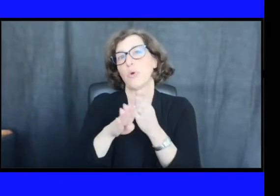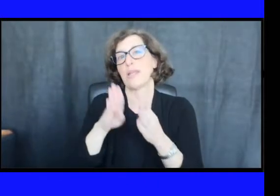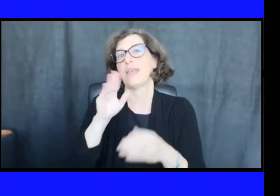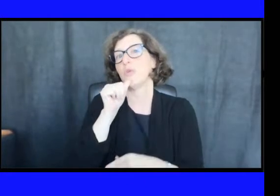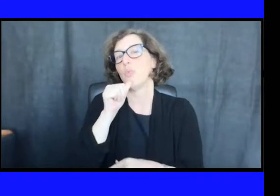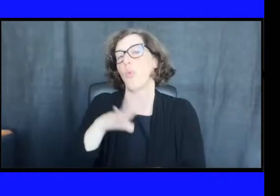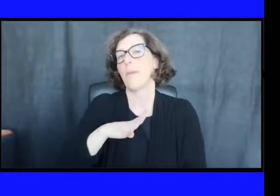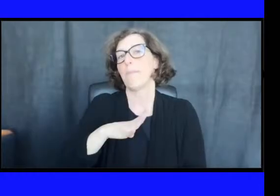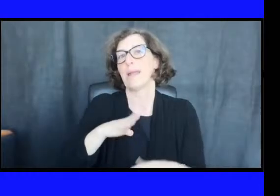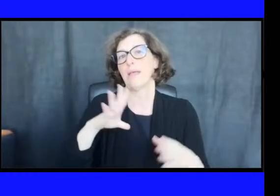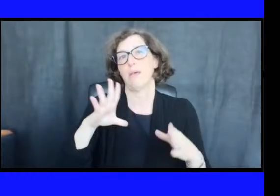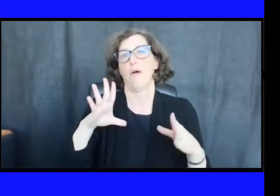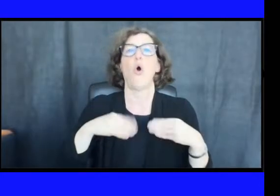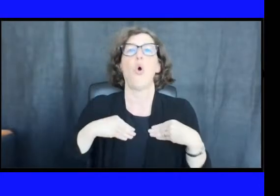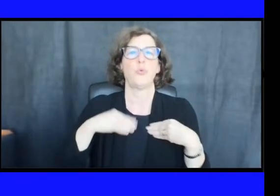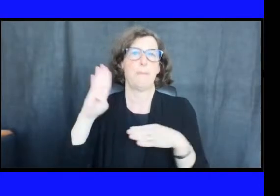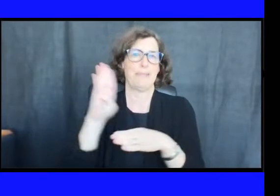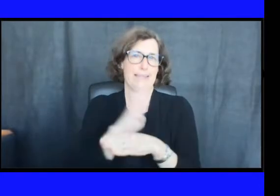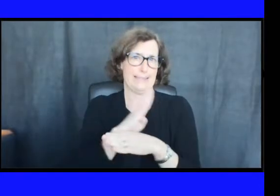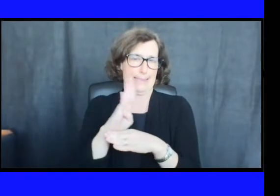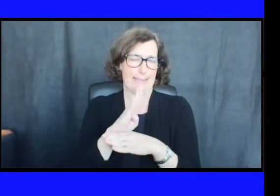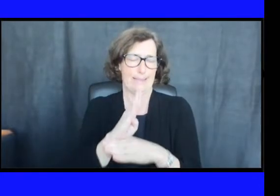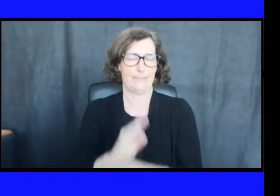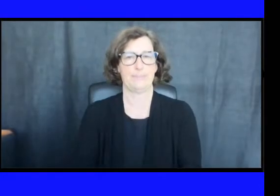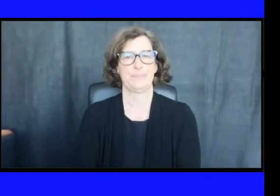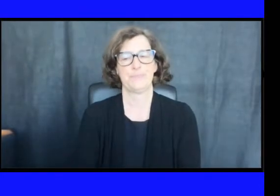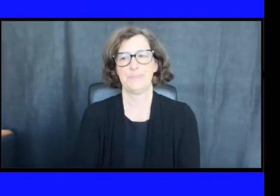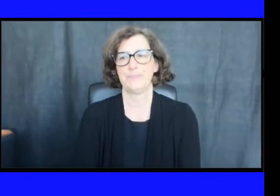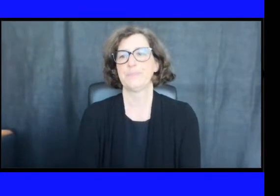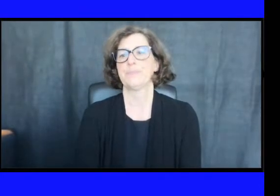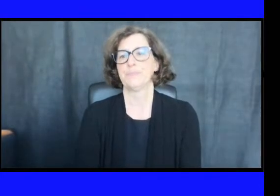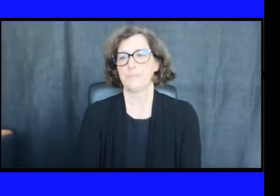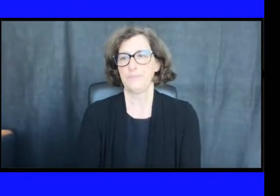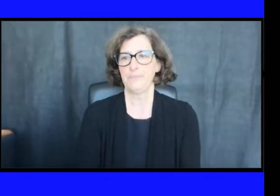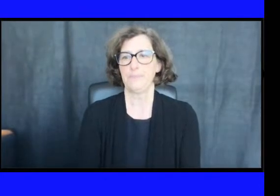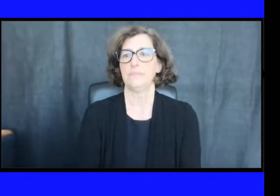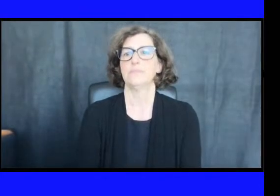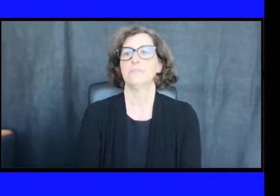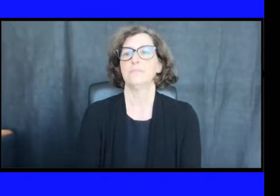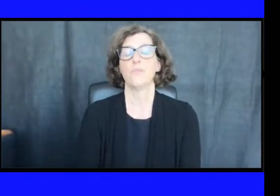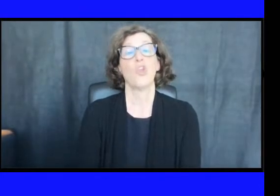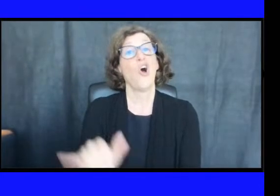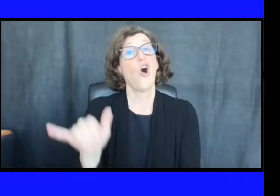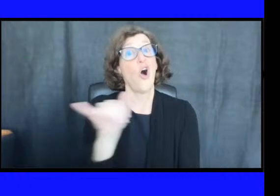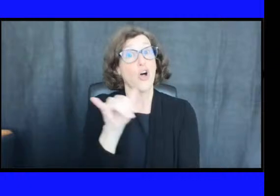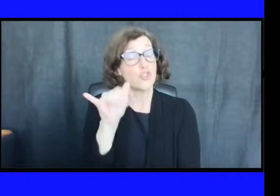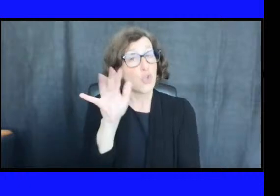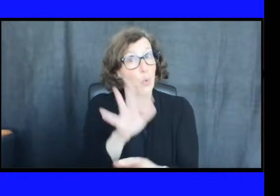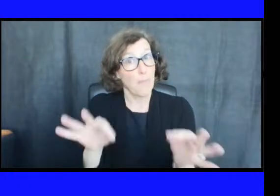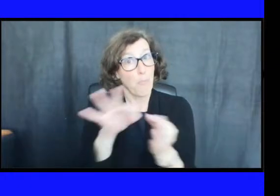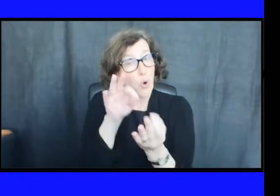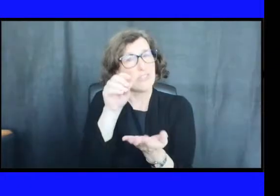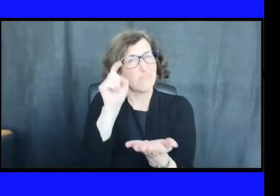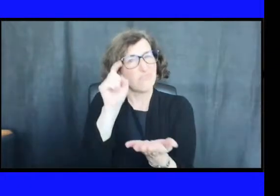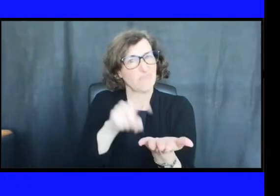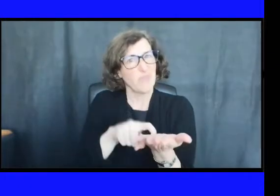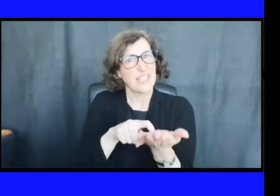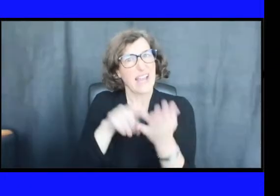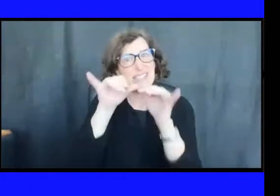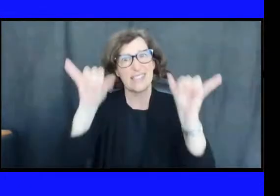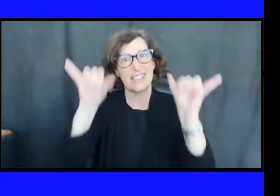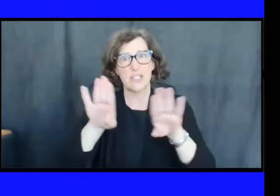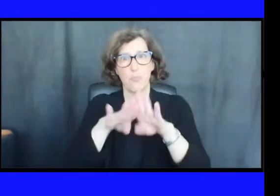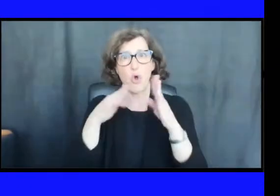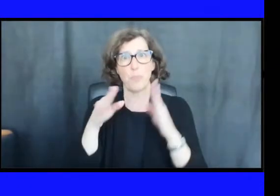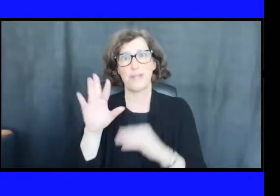row, and was profiled in the first national edition of the Long-Term Equality Index for promoting equitable and